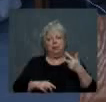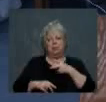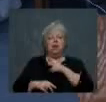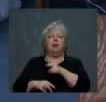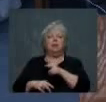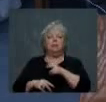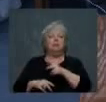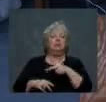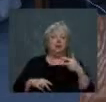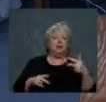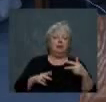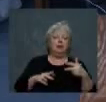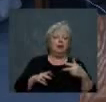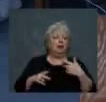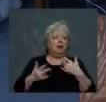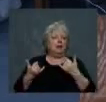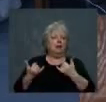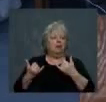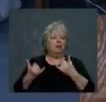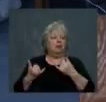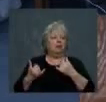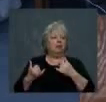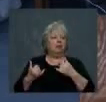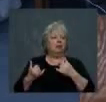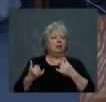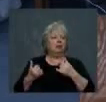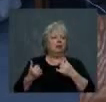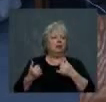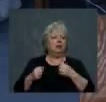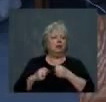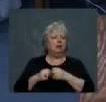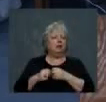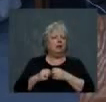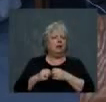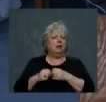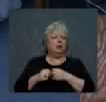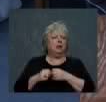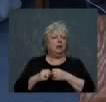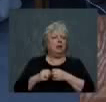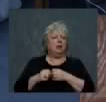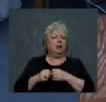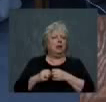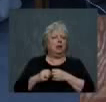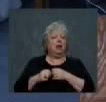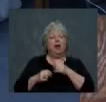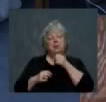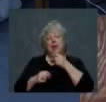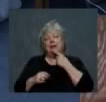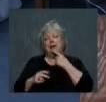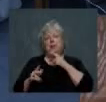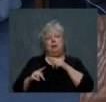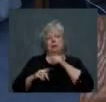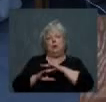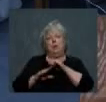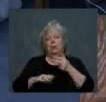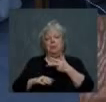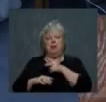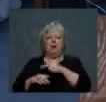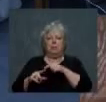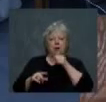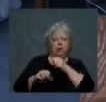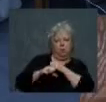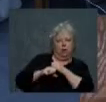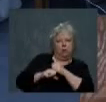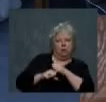people. Now, I ain't saying that ain't people don't come in over there. I ain't guarding it 24 hours a day. But